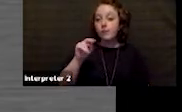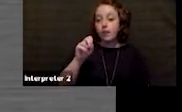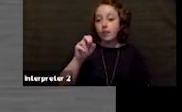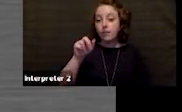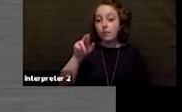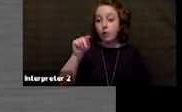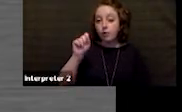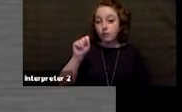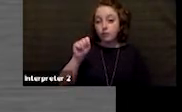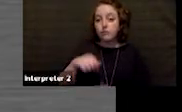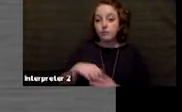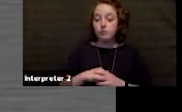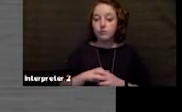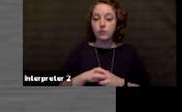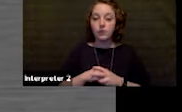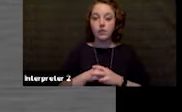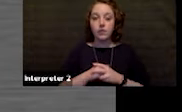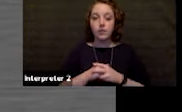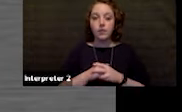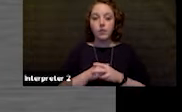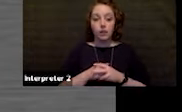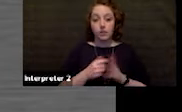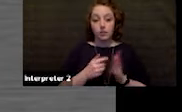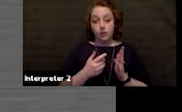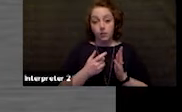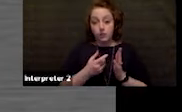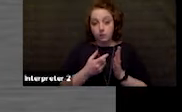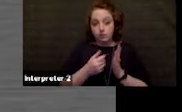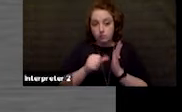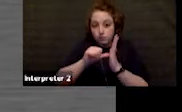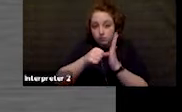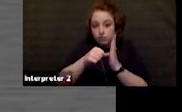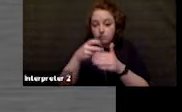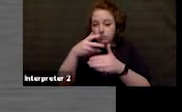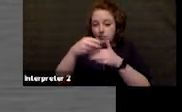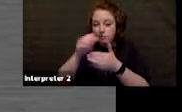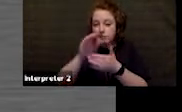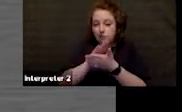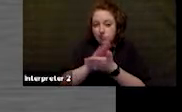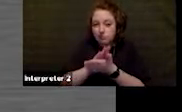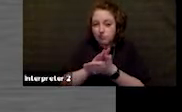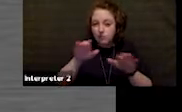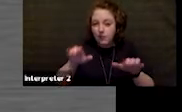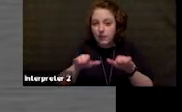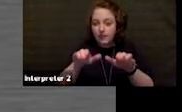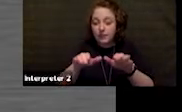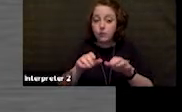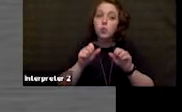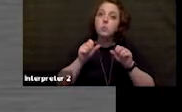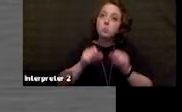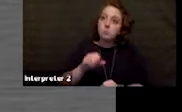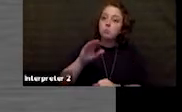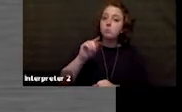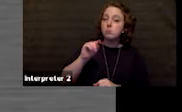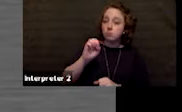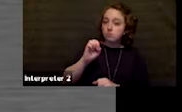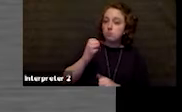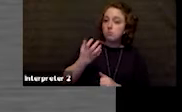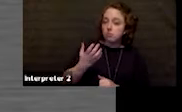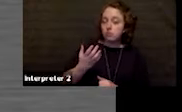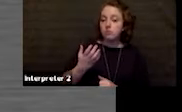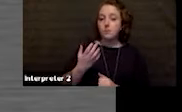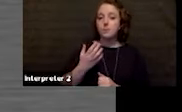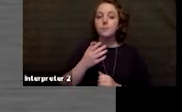We're thinking about, again, our extracurriculars. Even it could be our CTE spaces, but really spaces